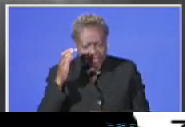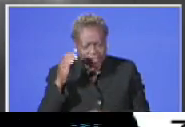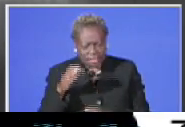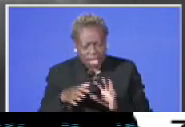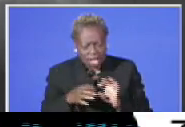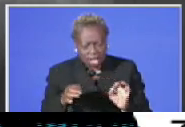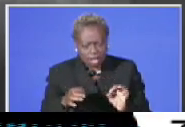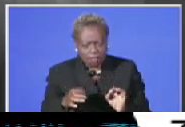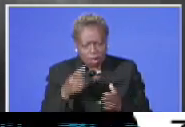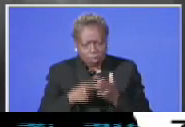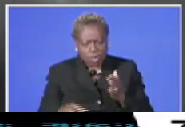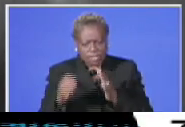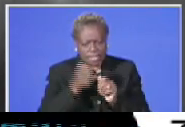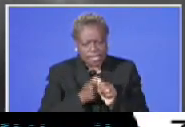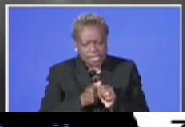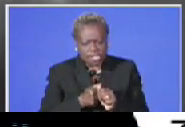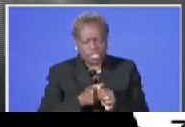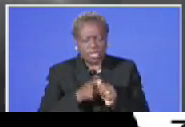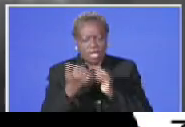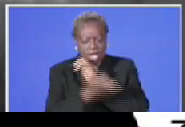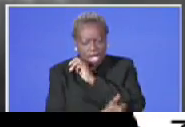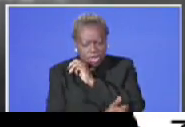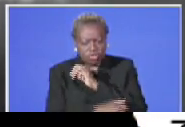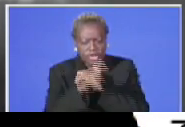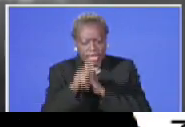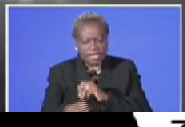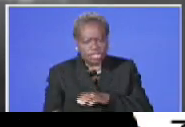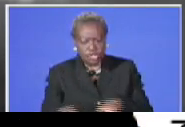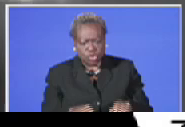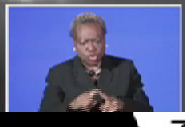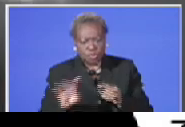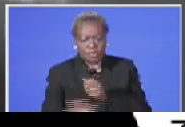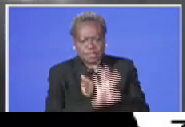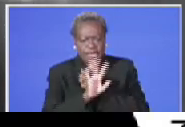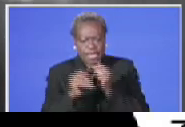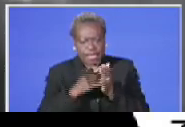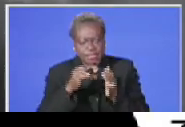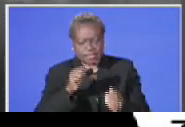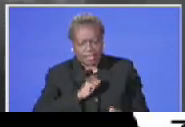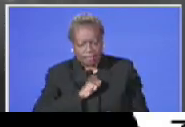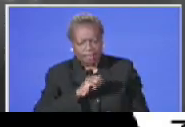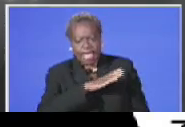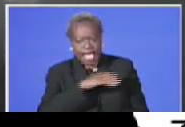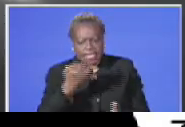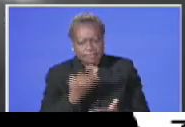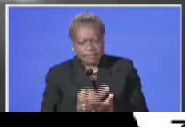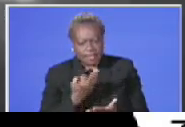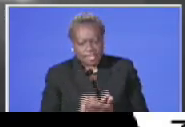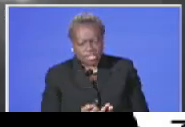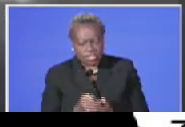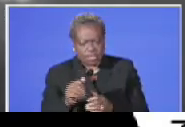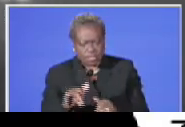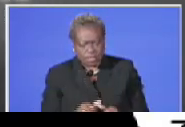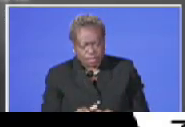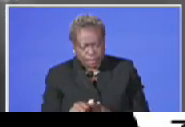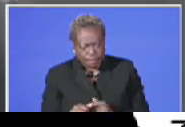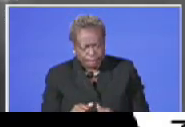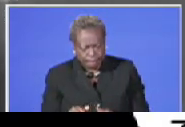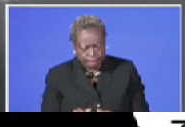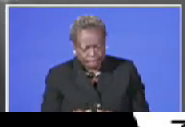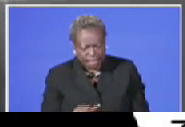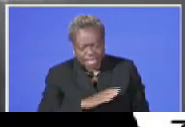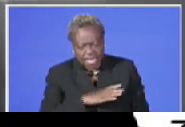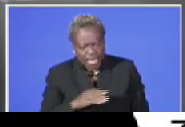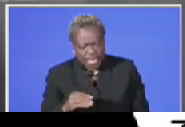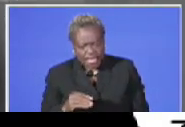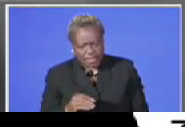of what each country needs to do in order to protect itself and its financial system, and